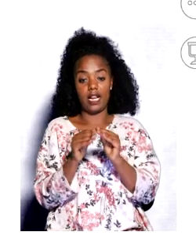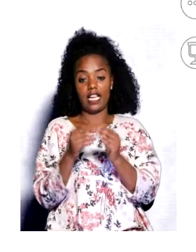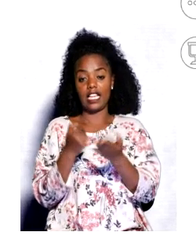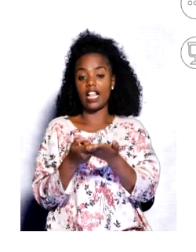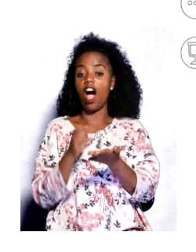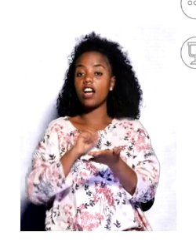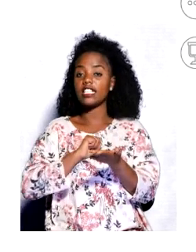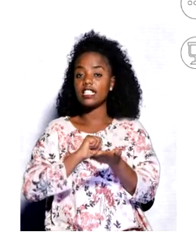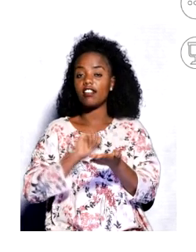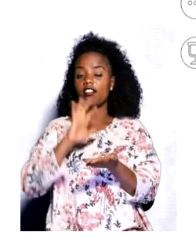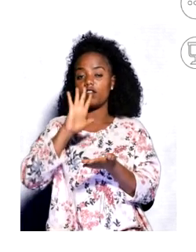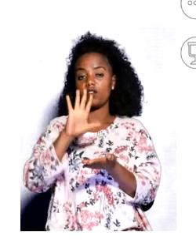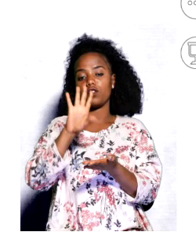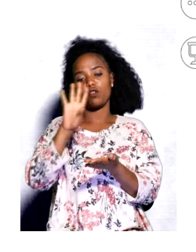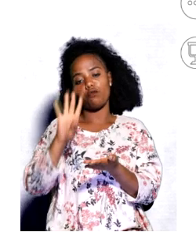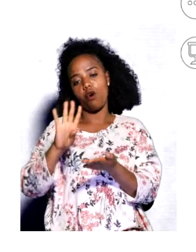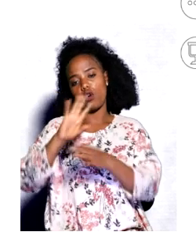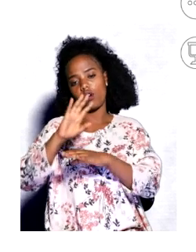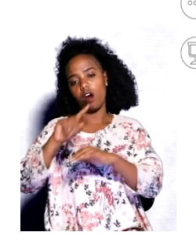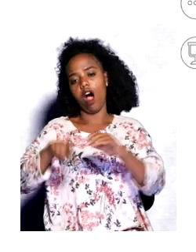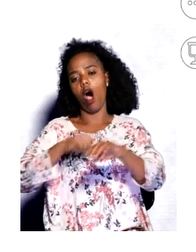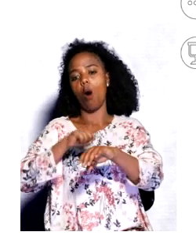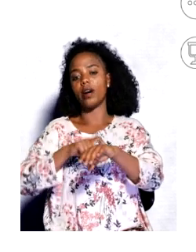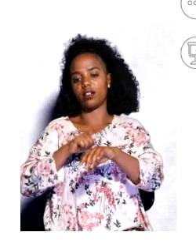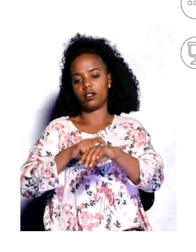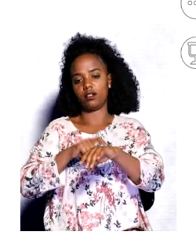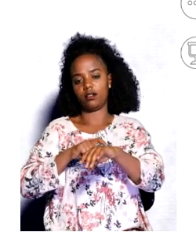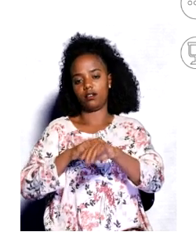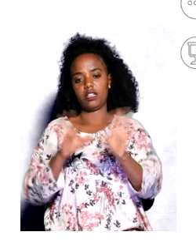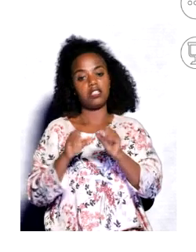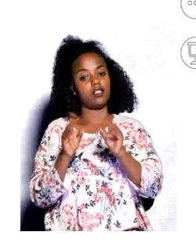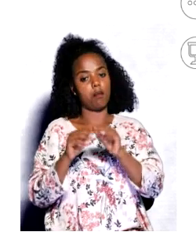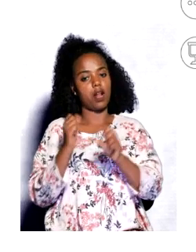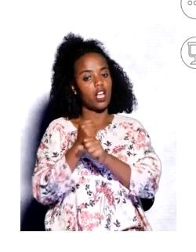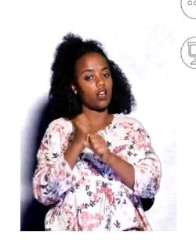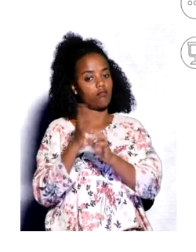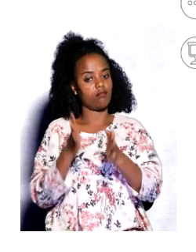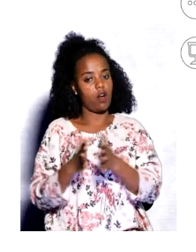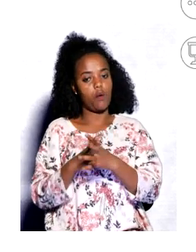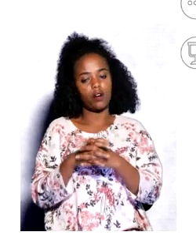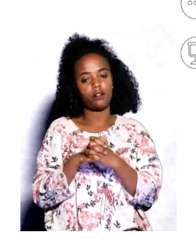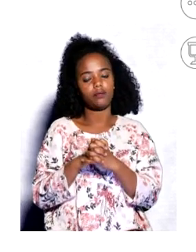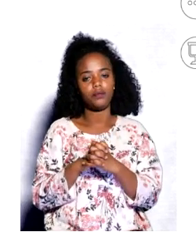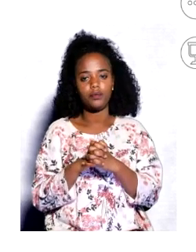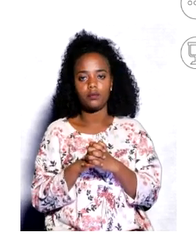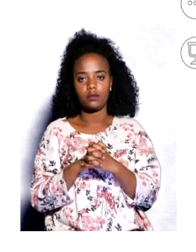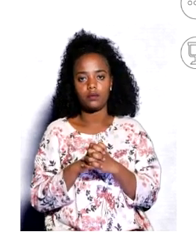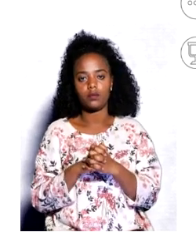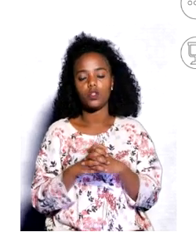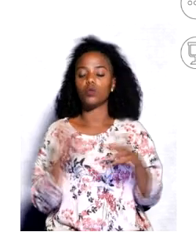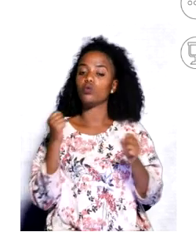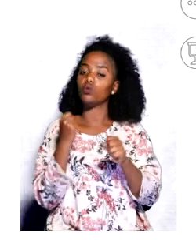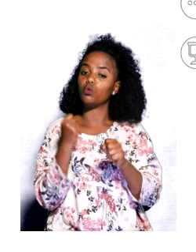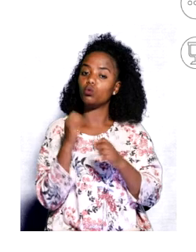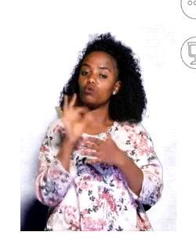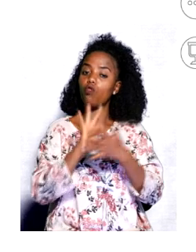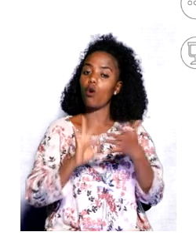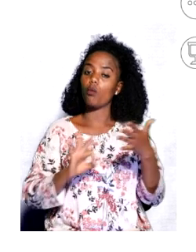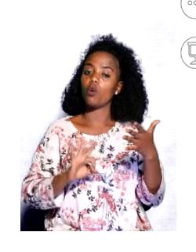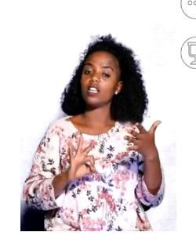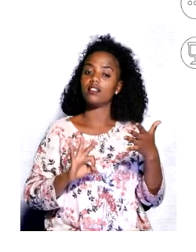has 54 hours for assembling. So, to formulate the model,